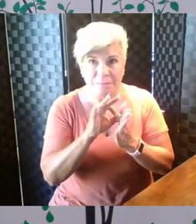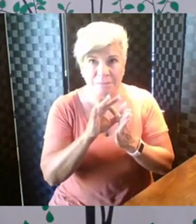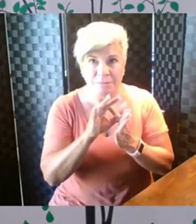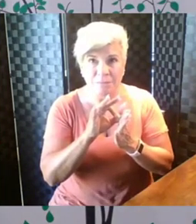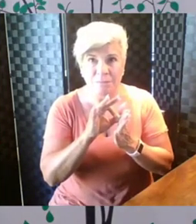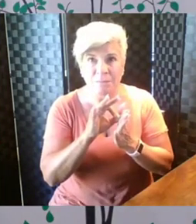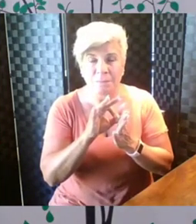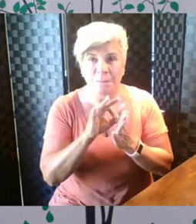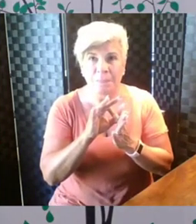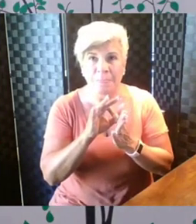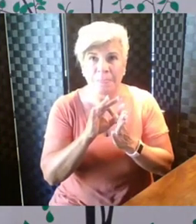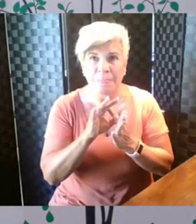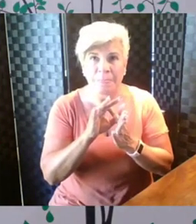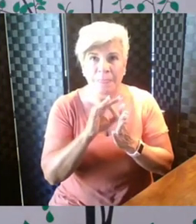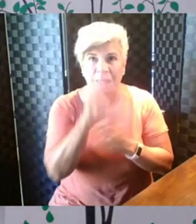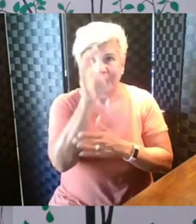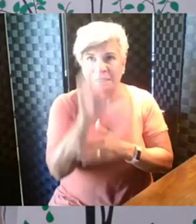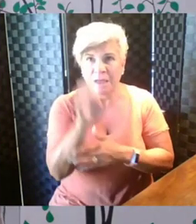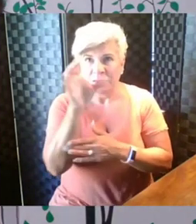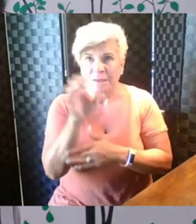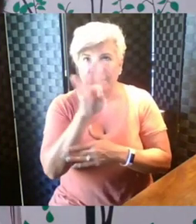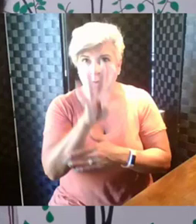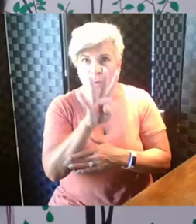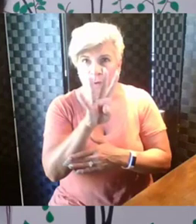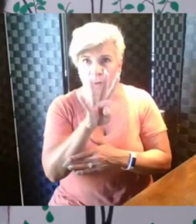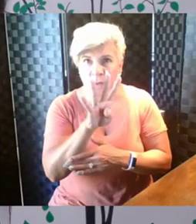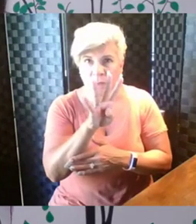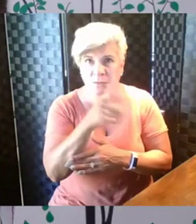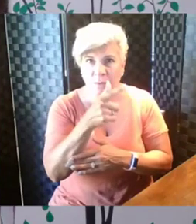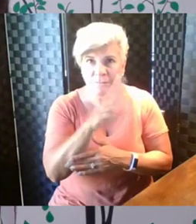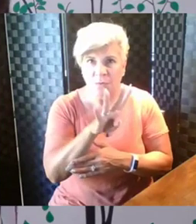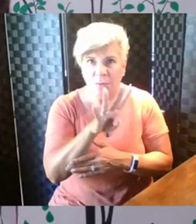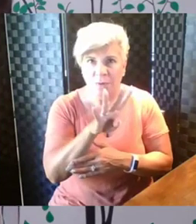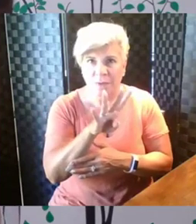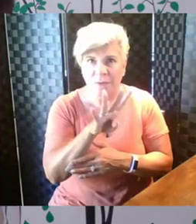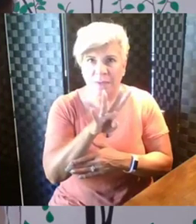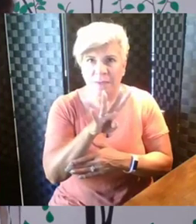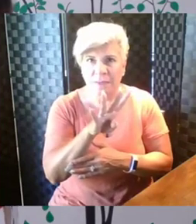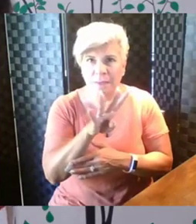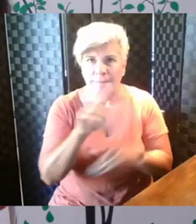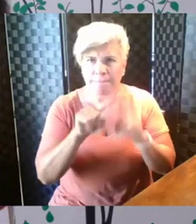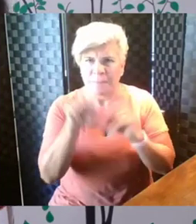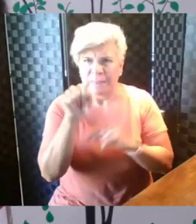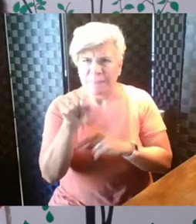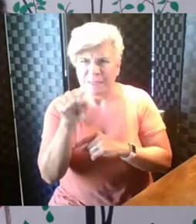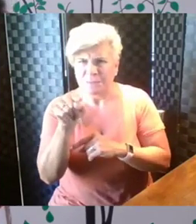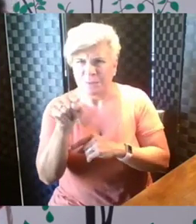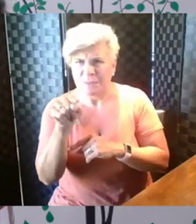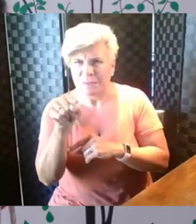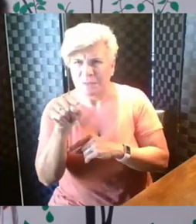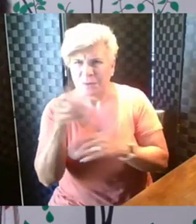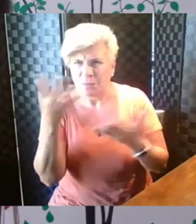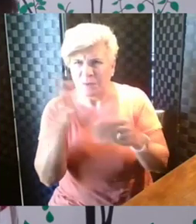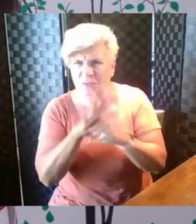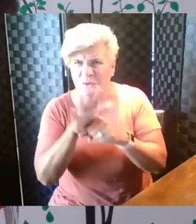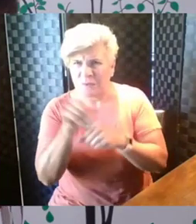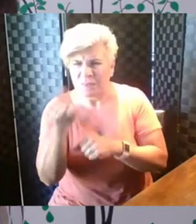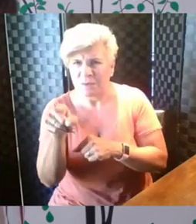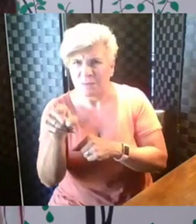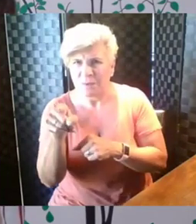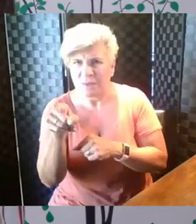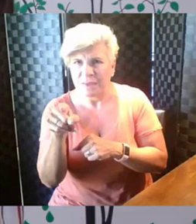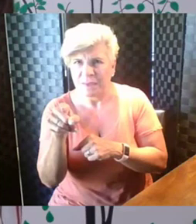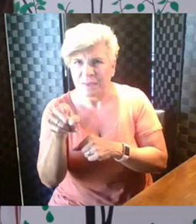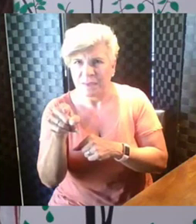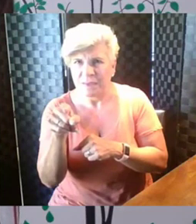columns of 4 equals 24. But what's the total of this one?